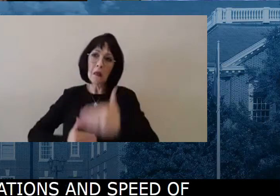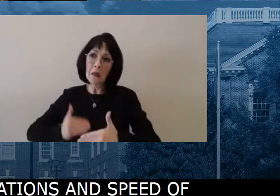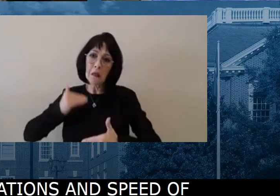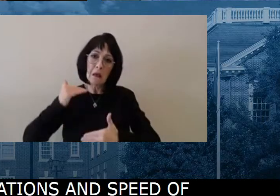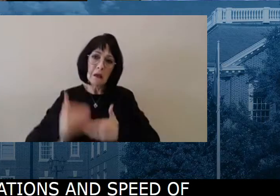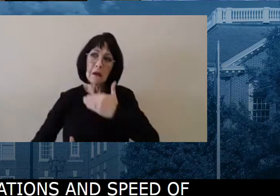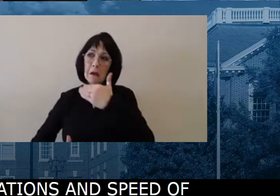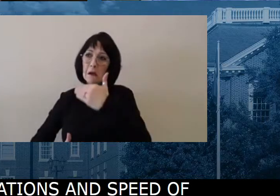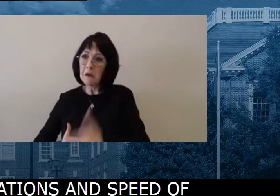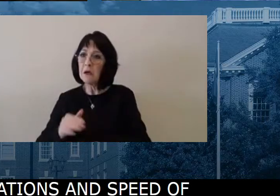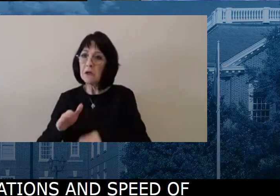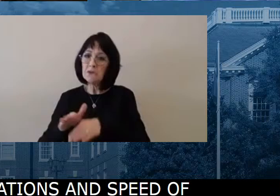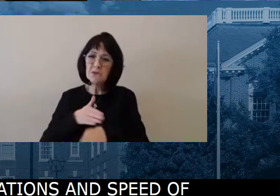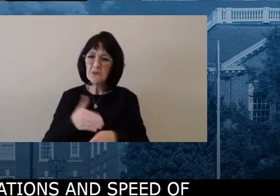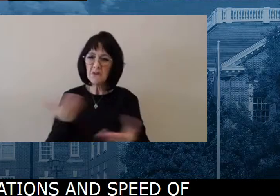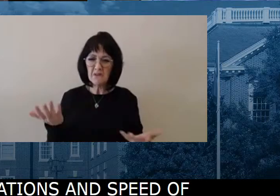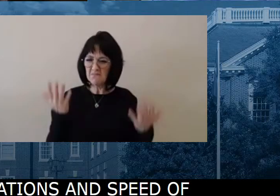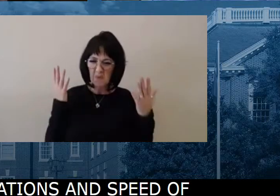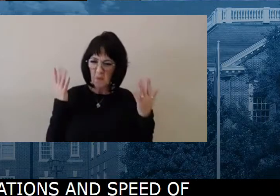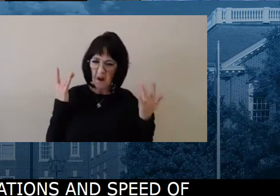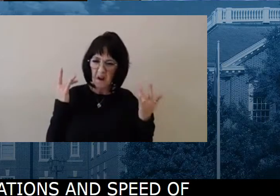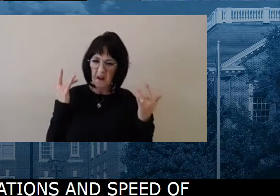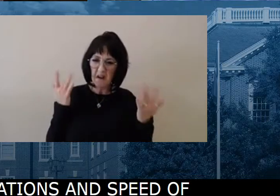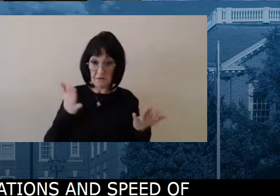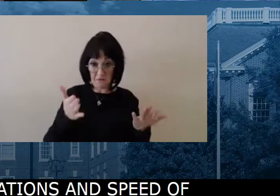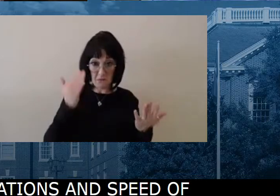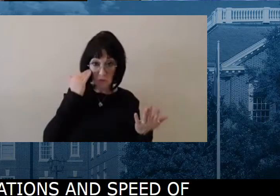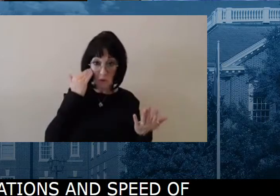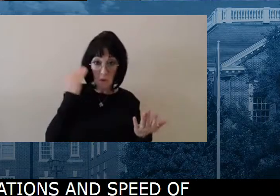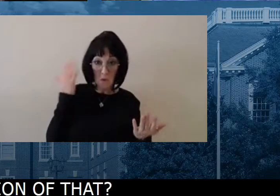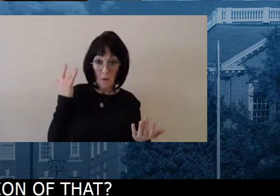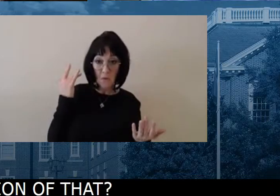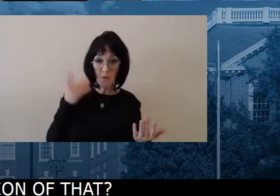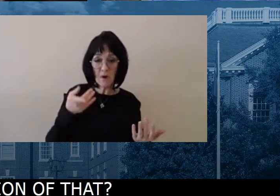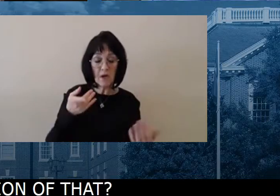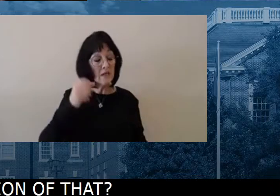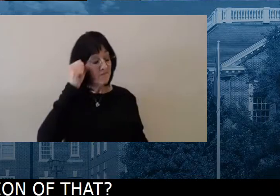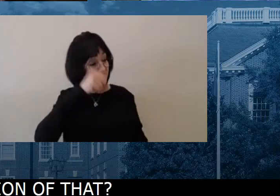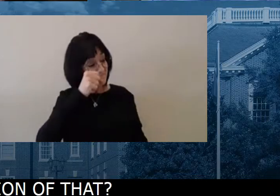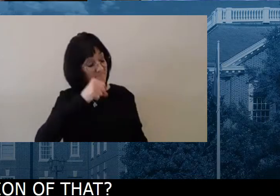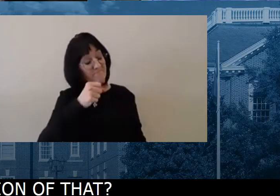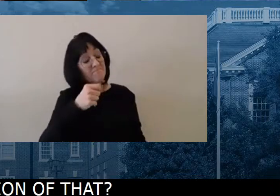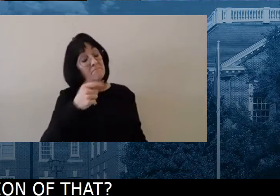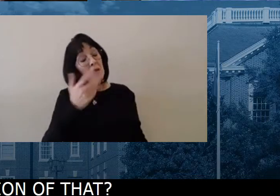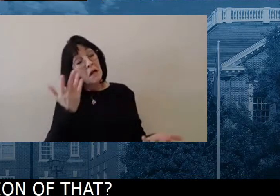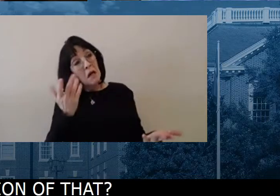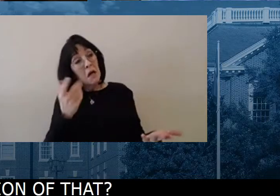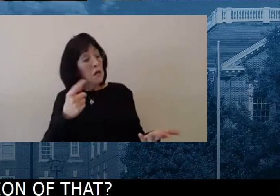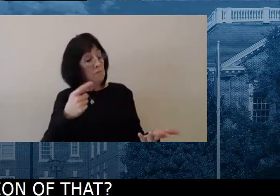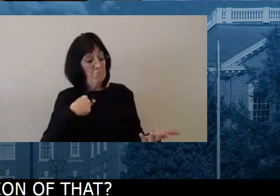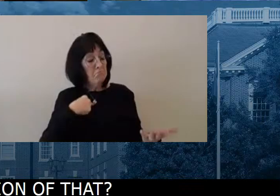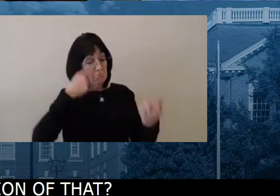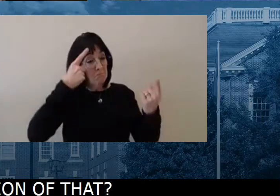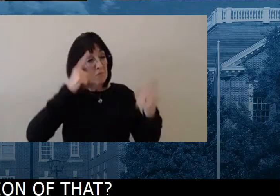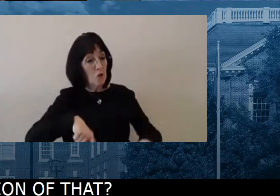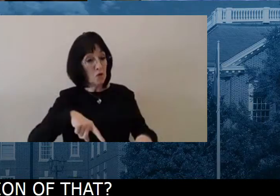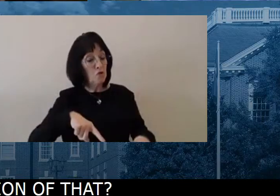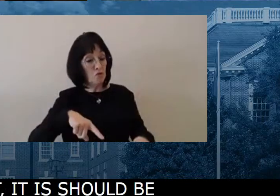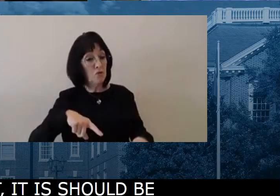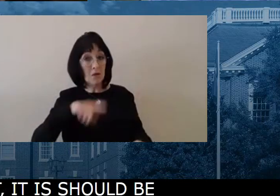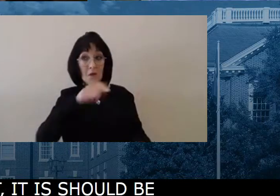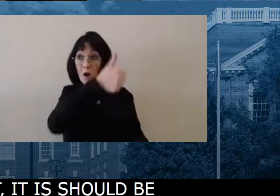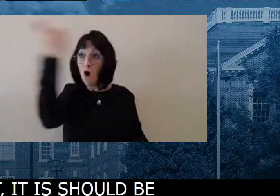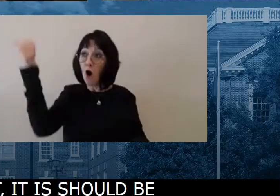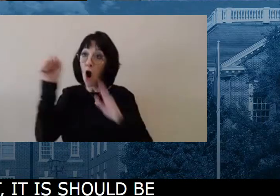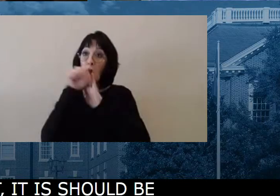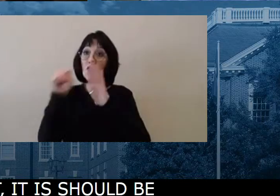other states have different breakdowns, and they certainly do in senior populations than we do,